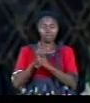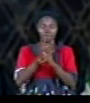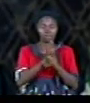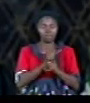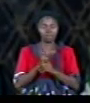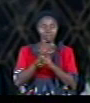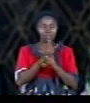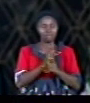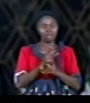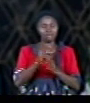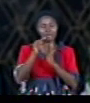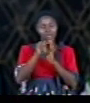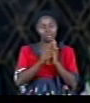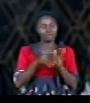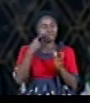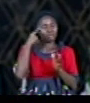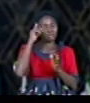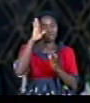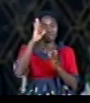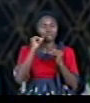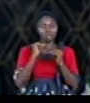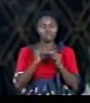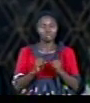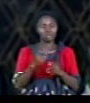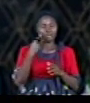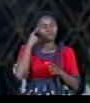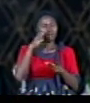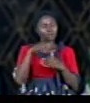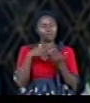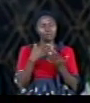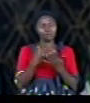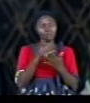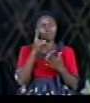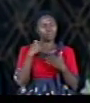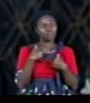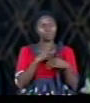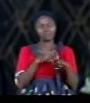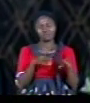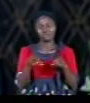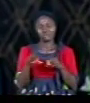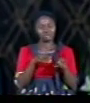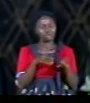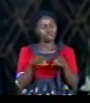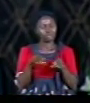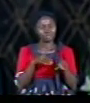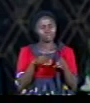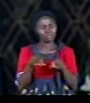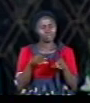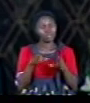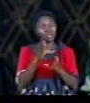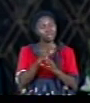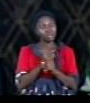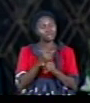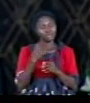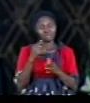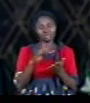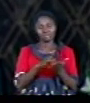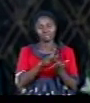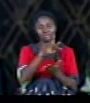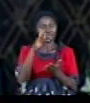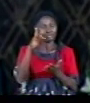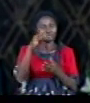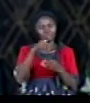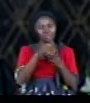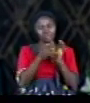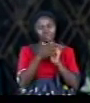your power, for all you have done. Receive the glory in